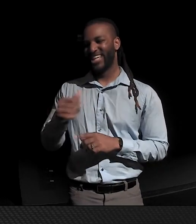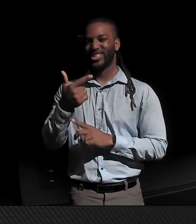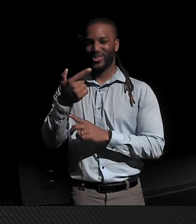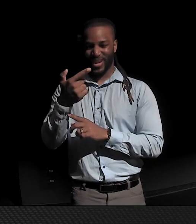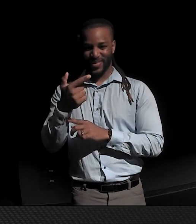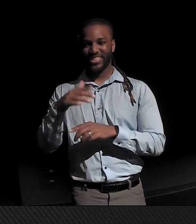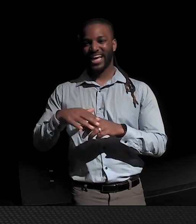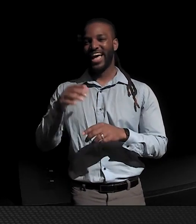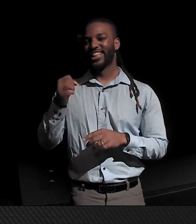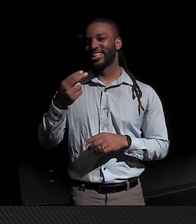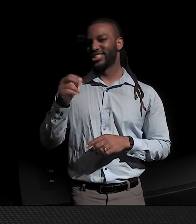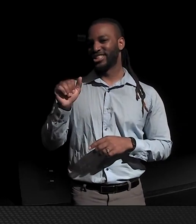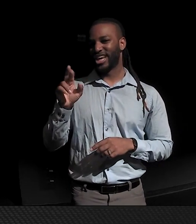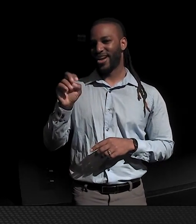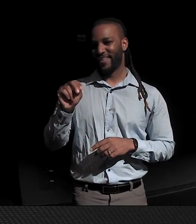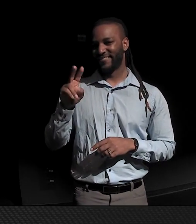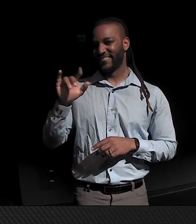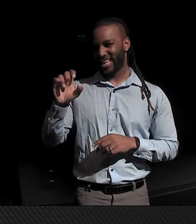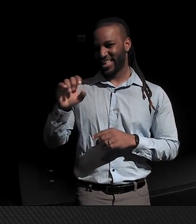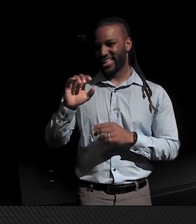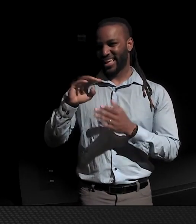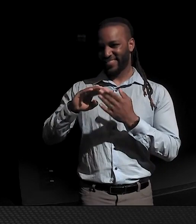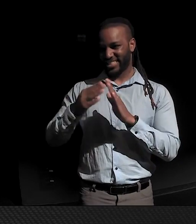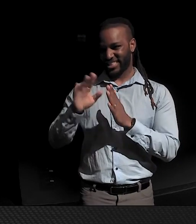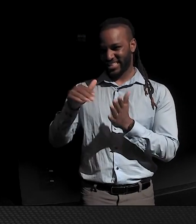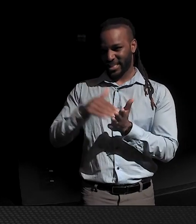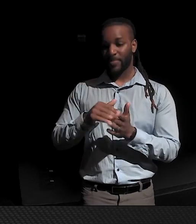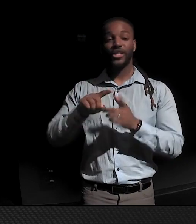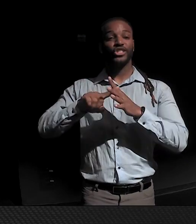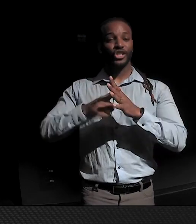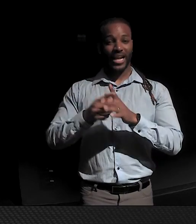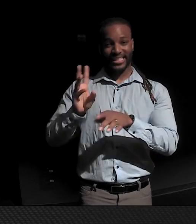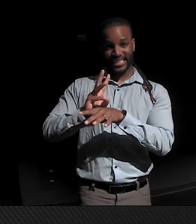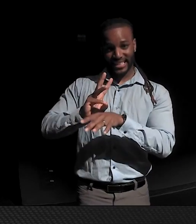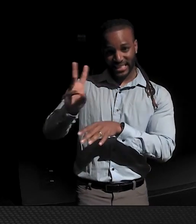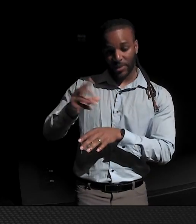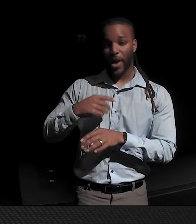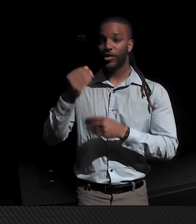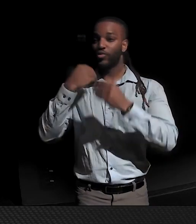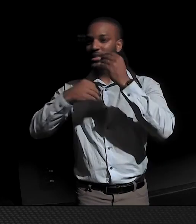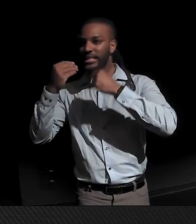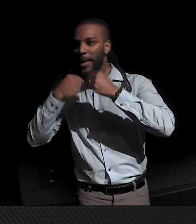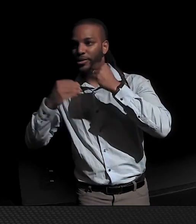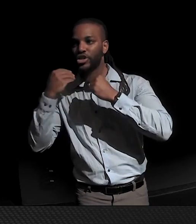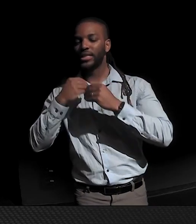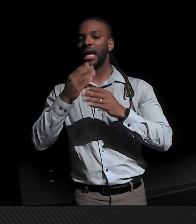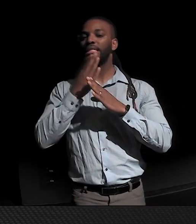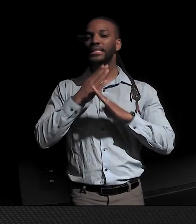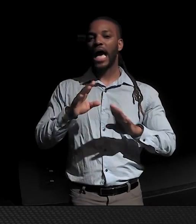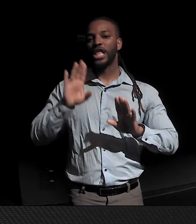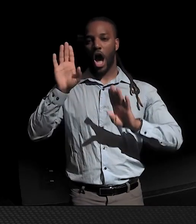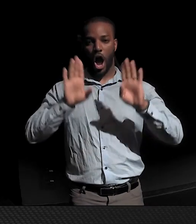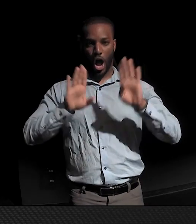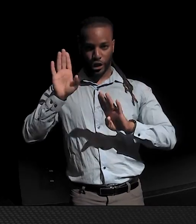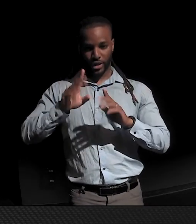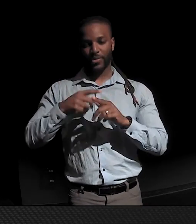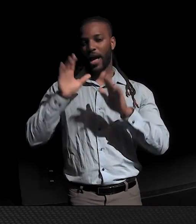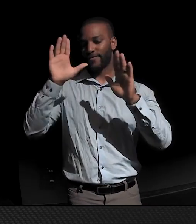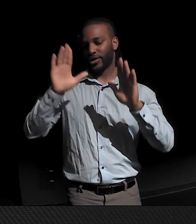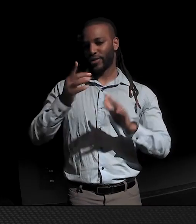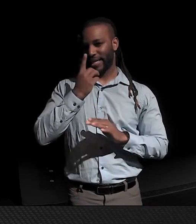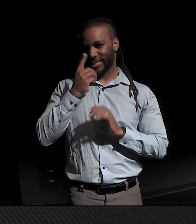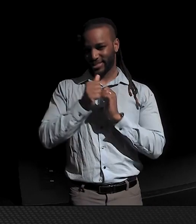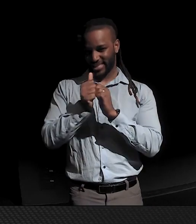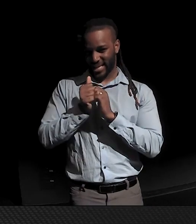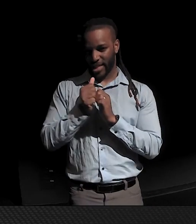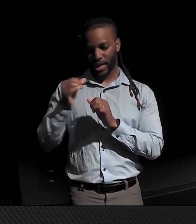21st at the Sharonville Convention Center. It's going to start at 6 o'clock. We'll have a reception, a silent auction, and then we're going to have a great dinner